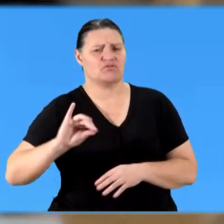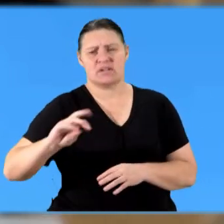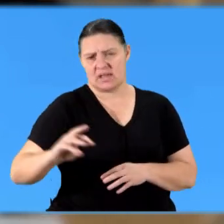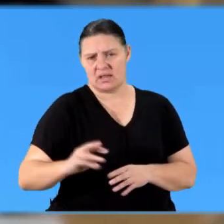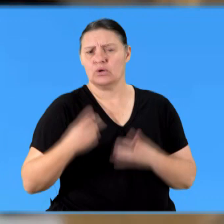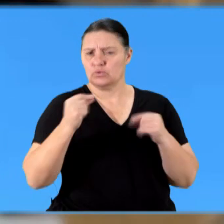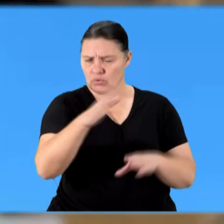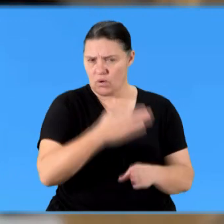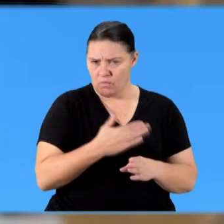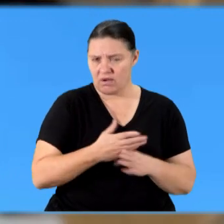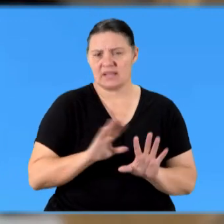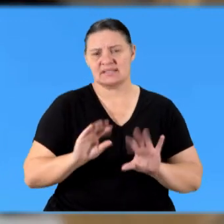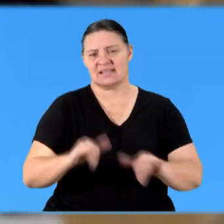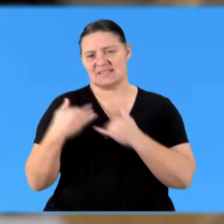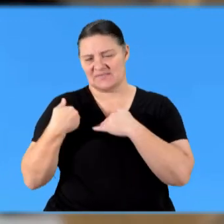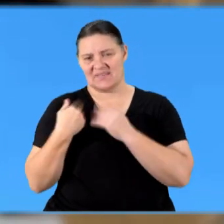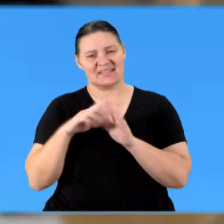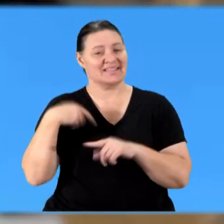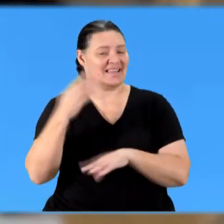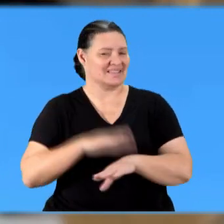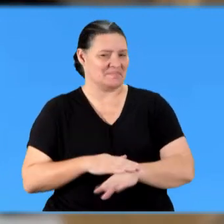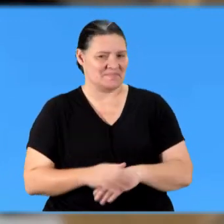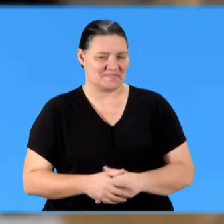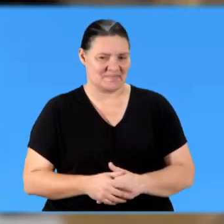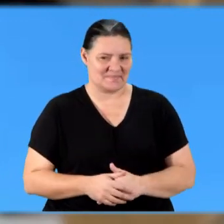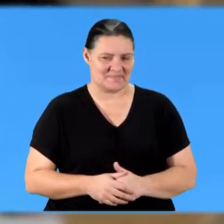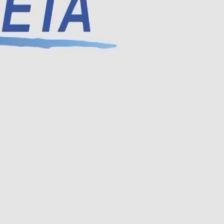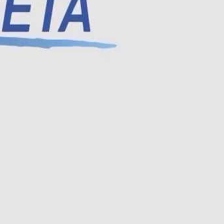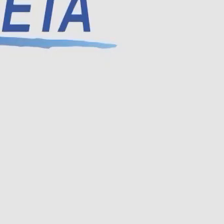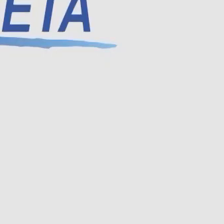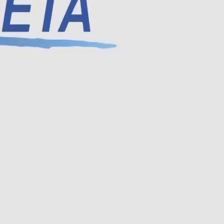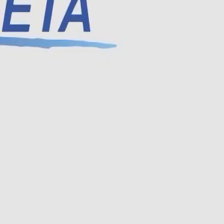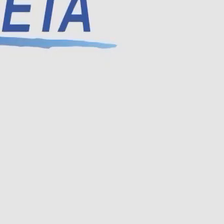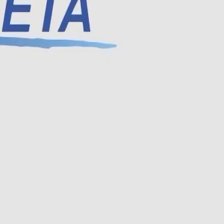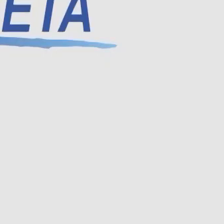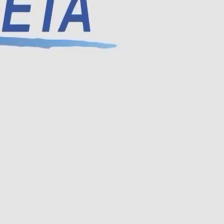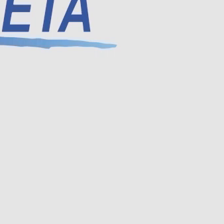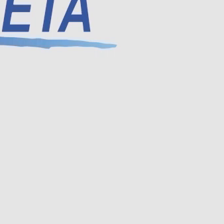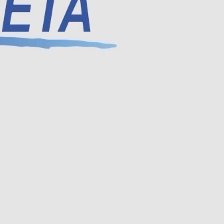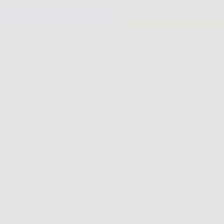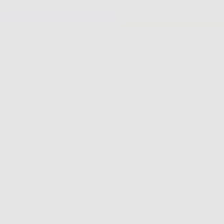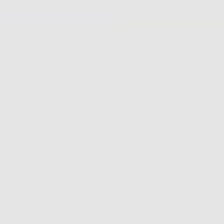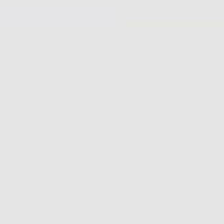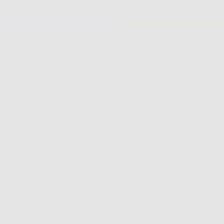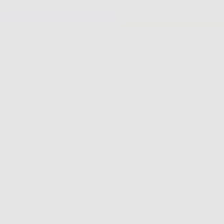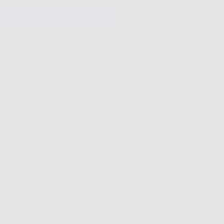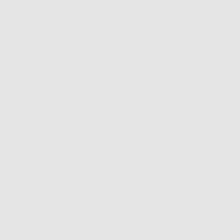work every day, do your homework, and stay safe. Until next time.